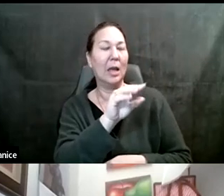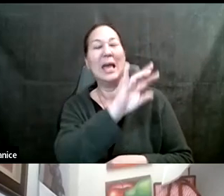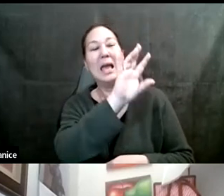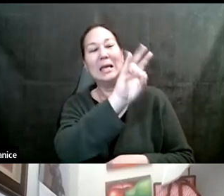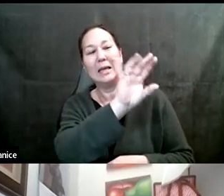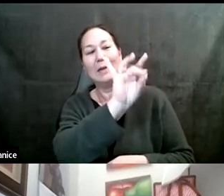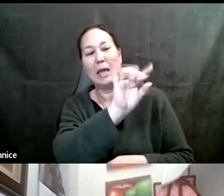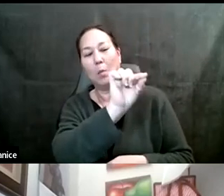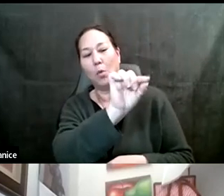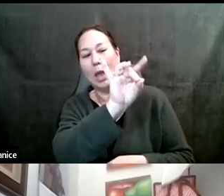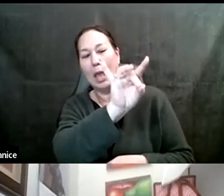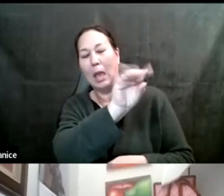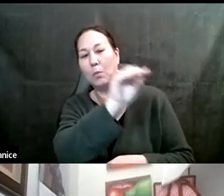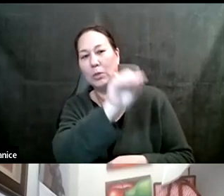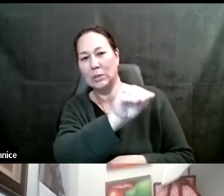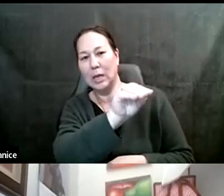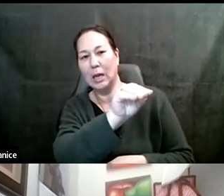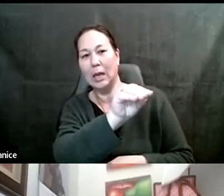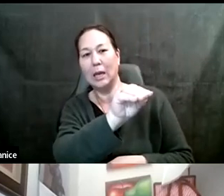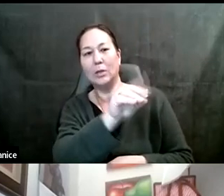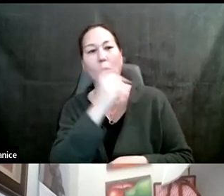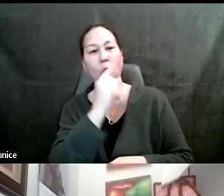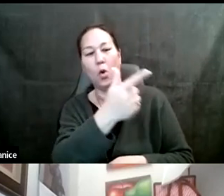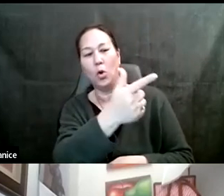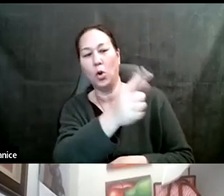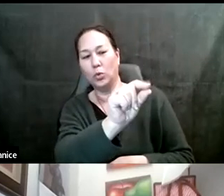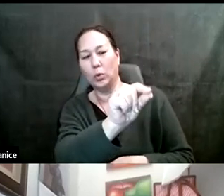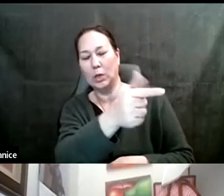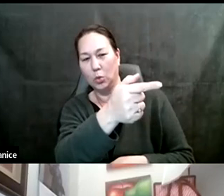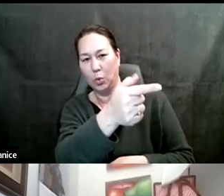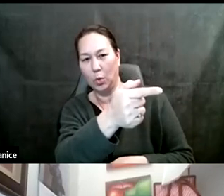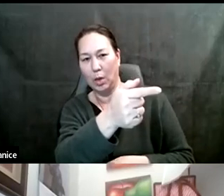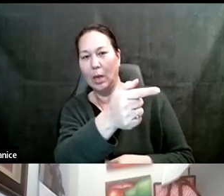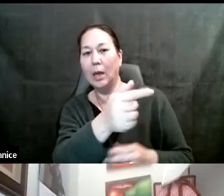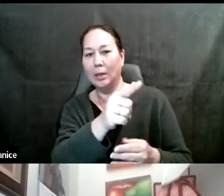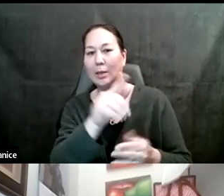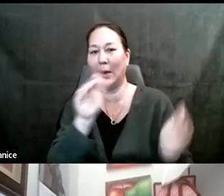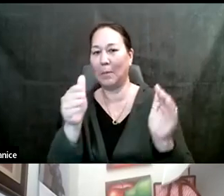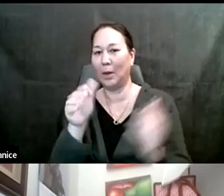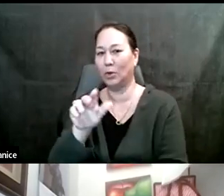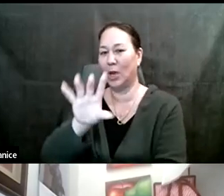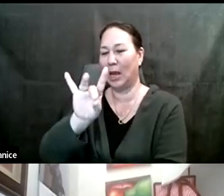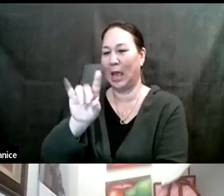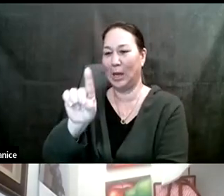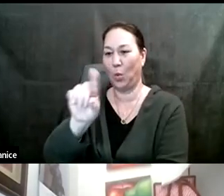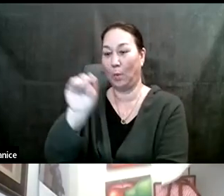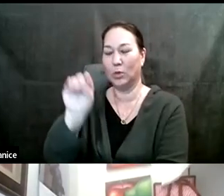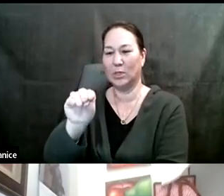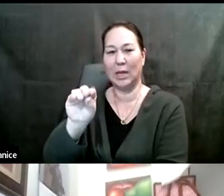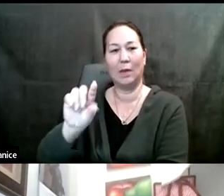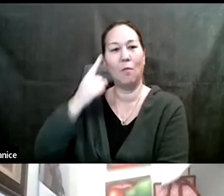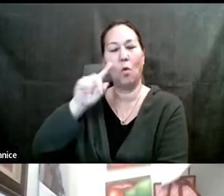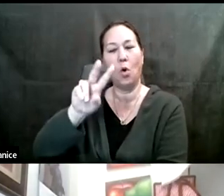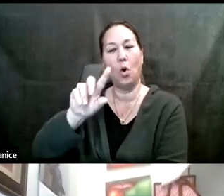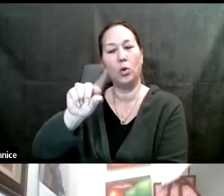cohort to 81 for the 2022 graduation cohort all student groups